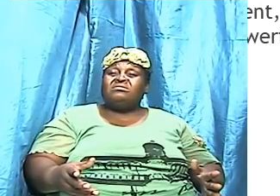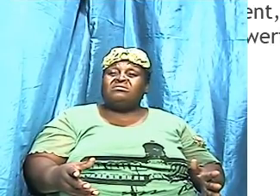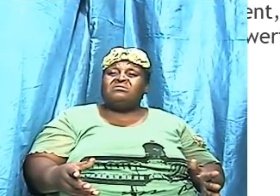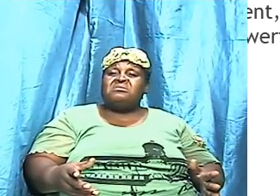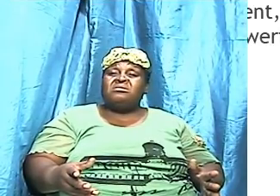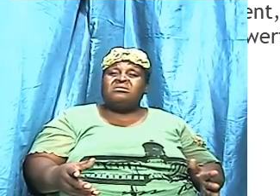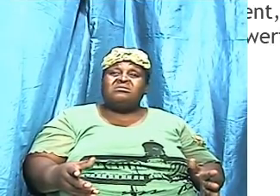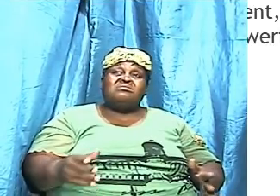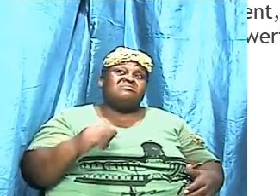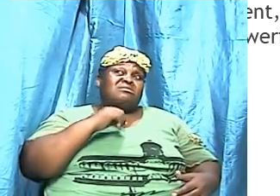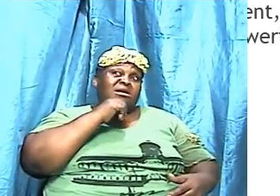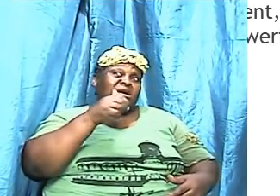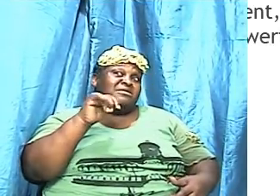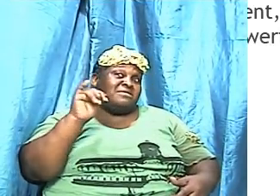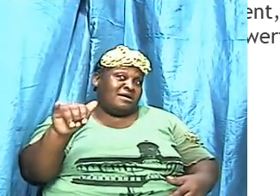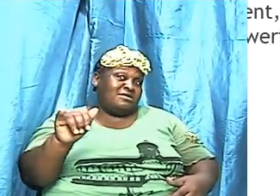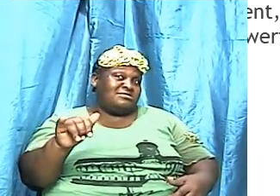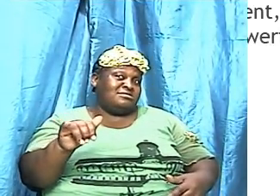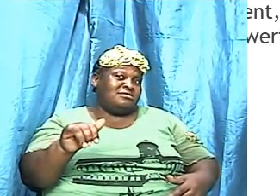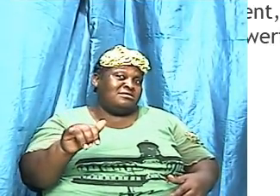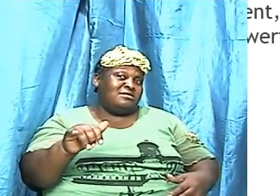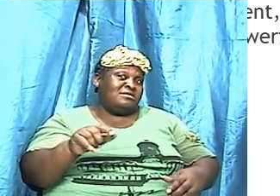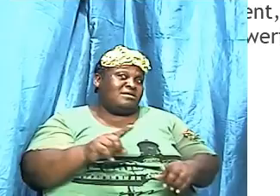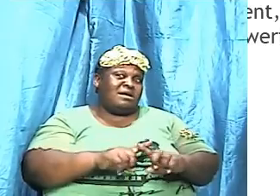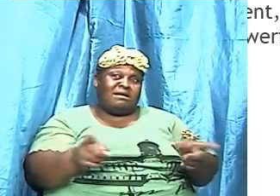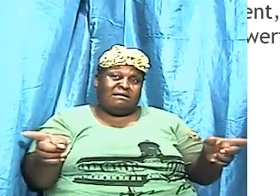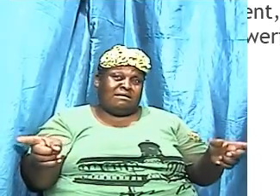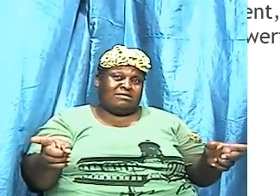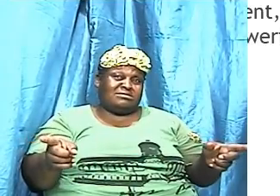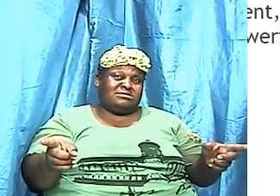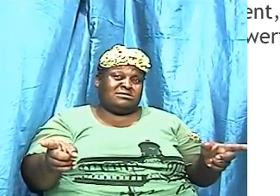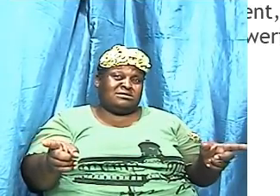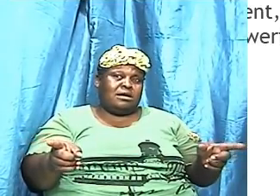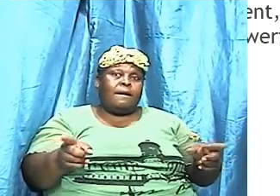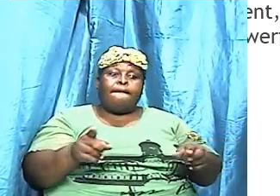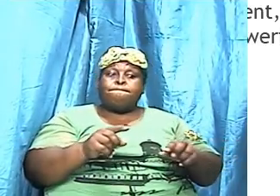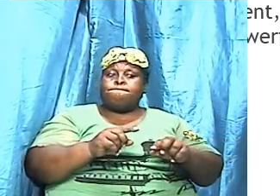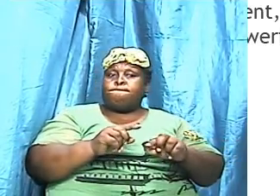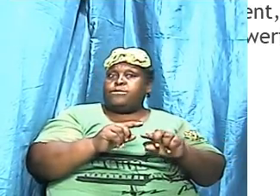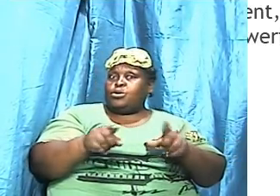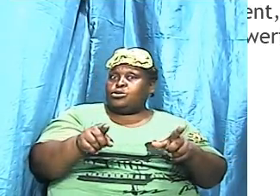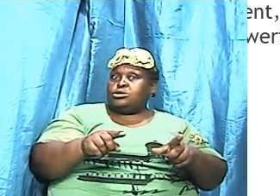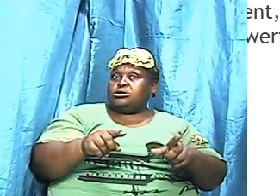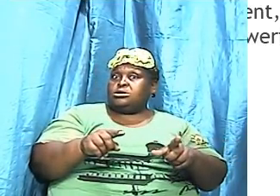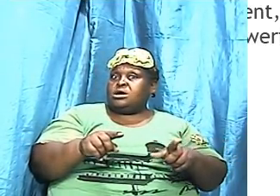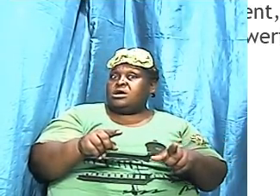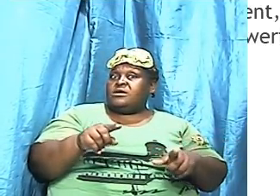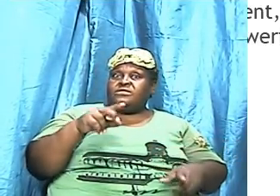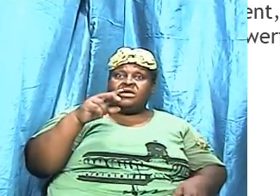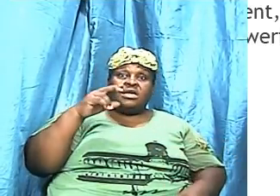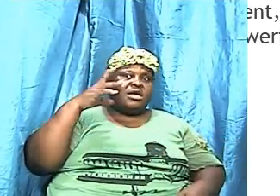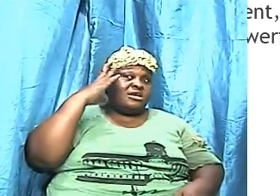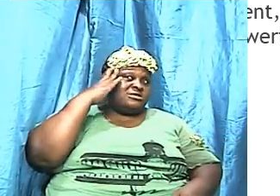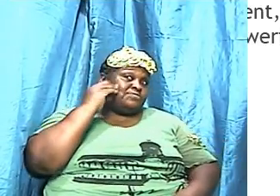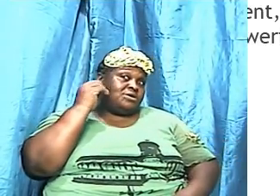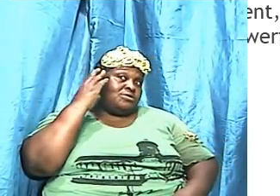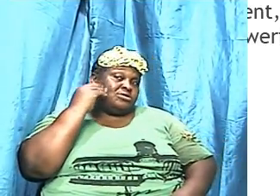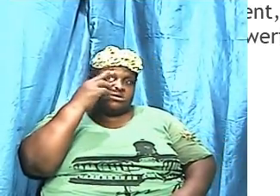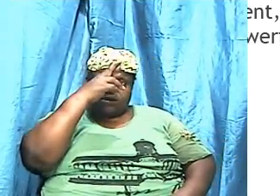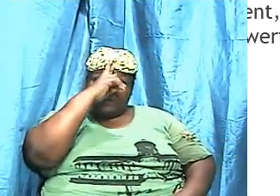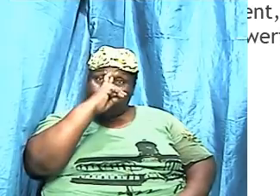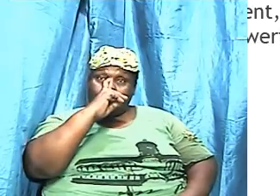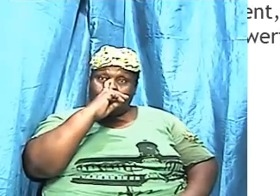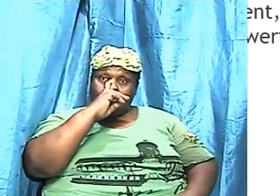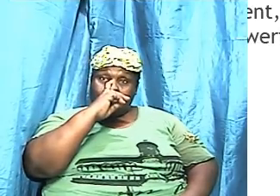similar quality. But then with the experience of the Romans over the years and over time and with